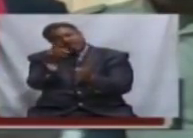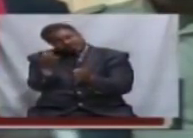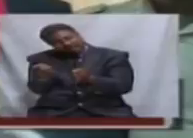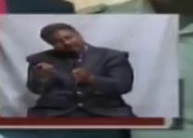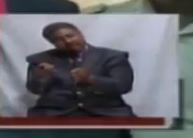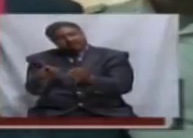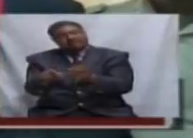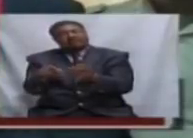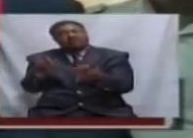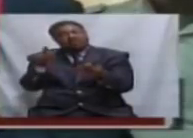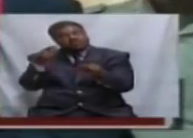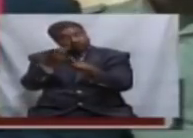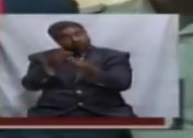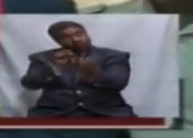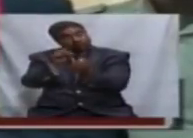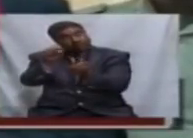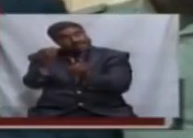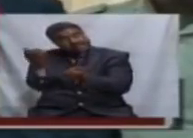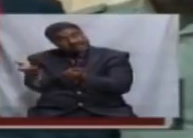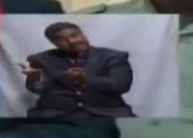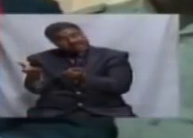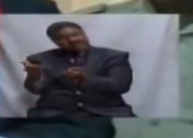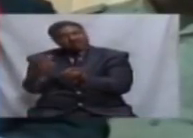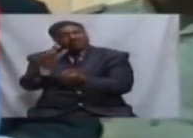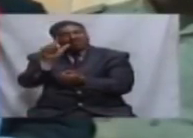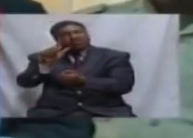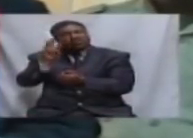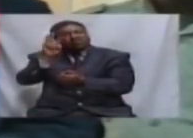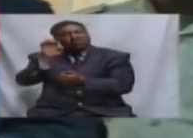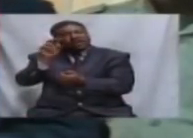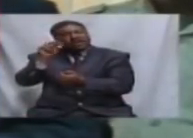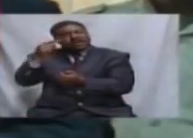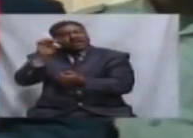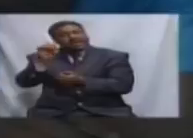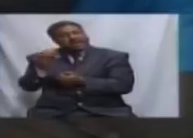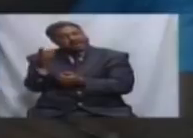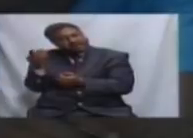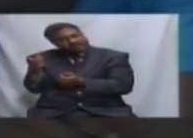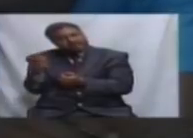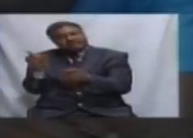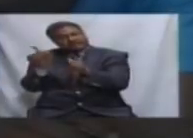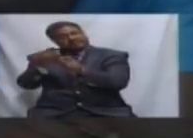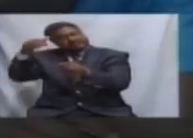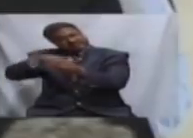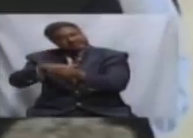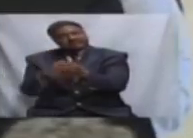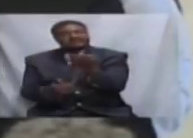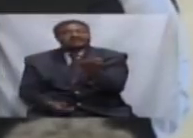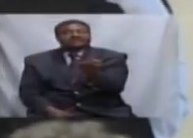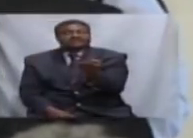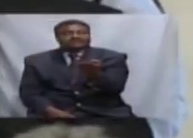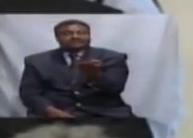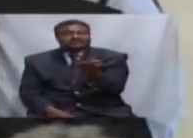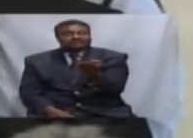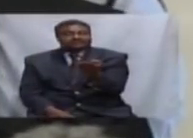elaborate and very clear in terms of its demand, because those are principles that have been set in terms of how we go forward. This is a